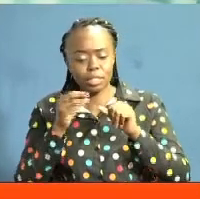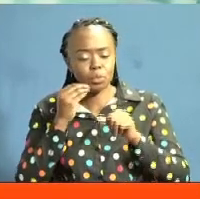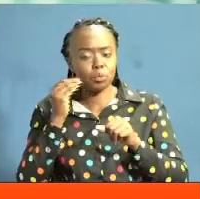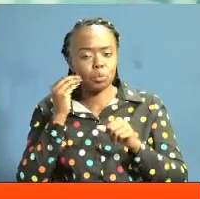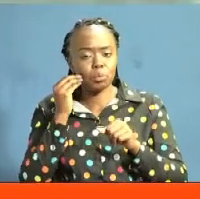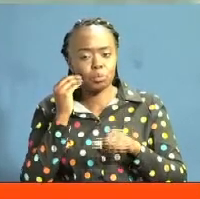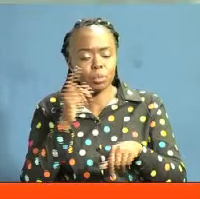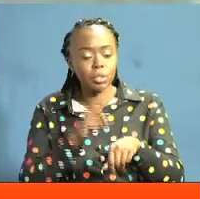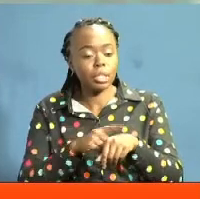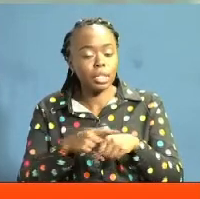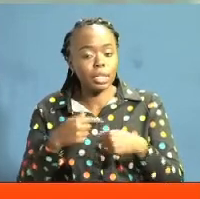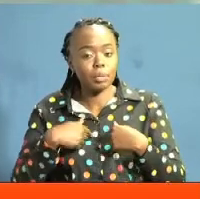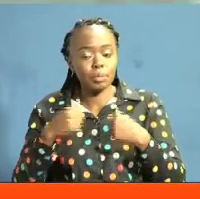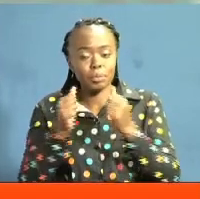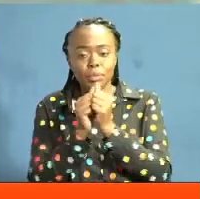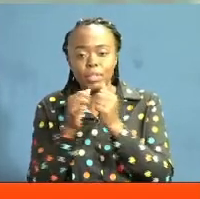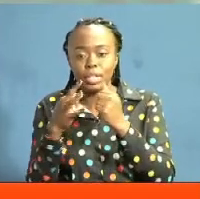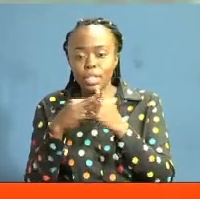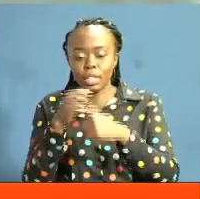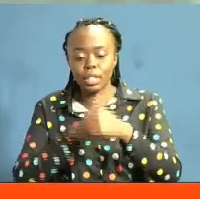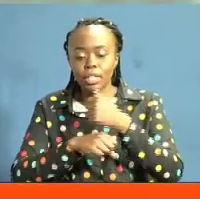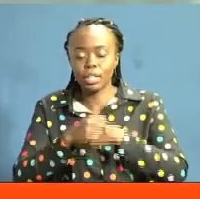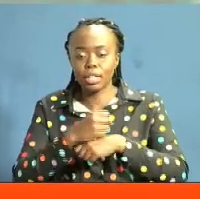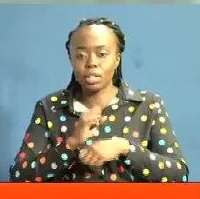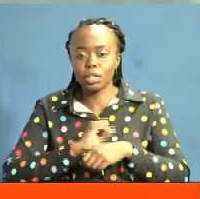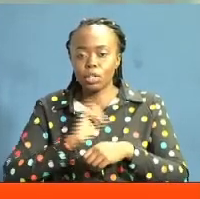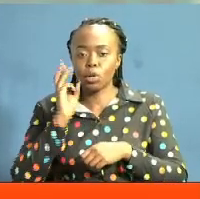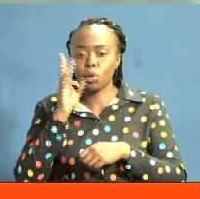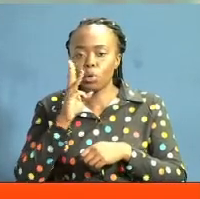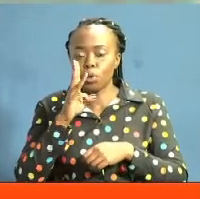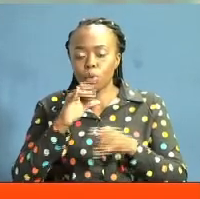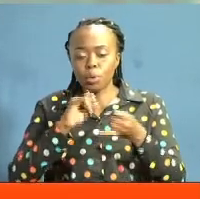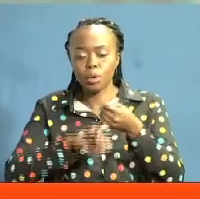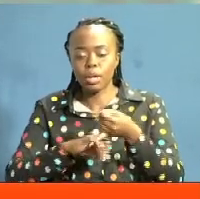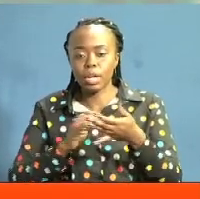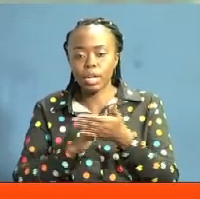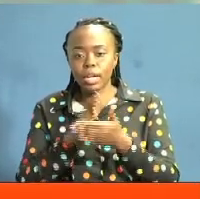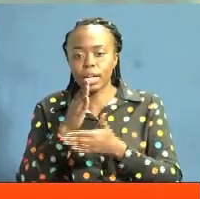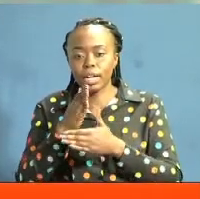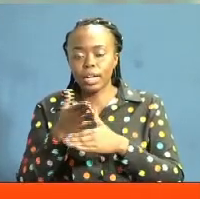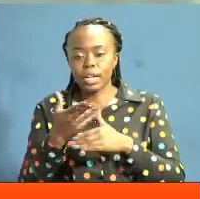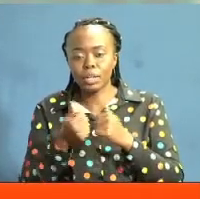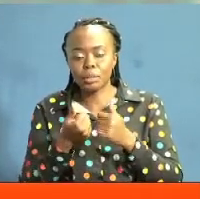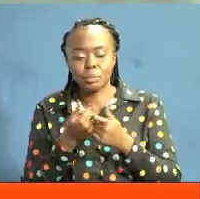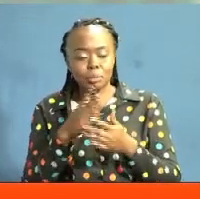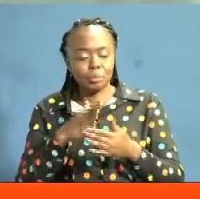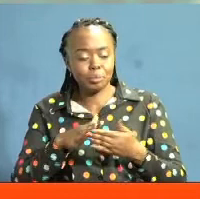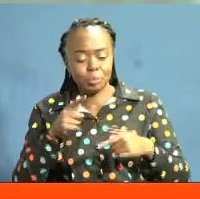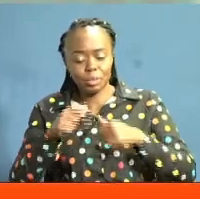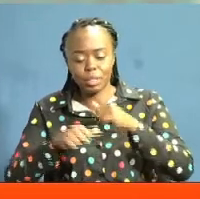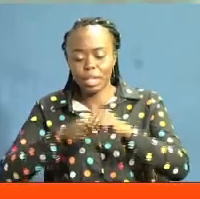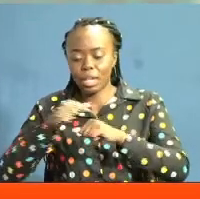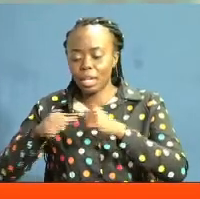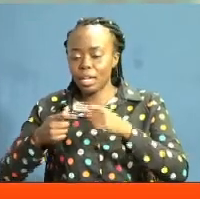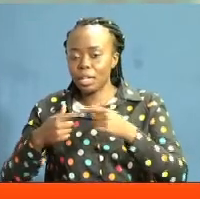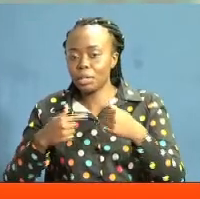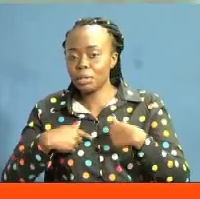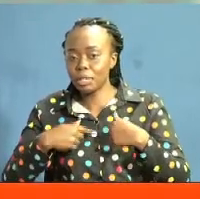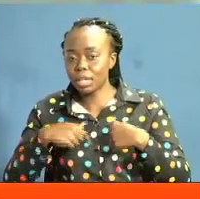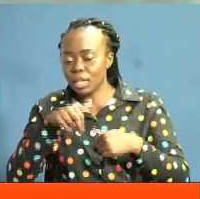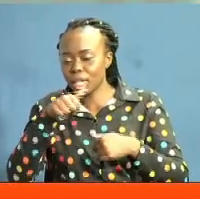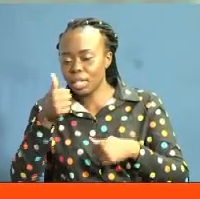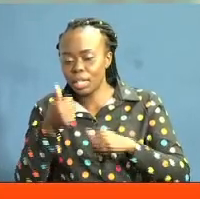soon as I am 18 years, I will get married to the next available boyfriend around my surrounding. The others who get